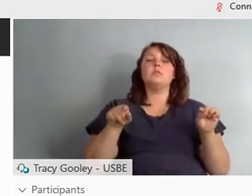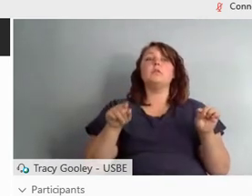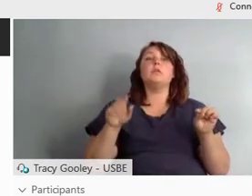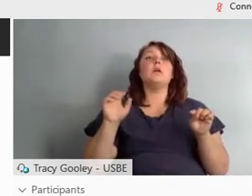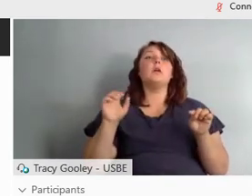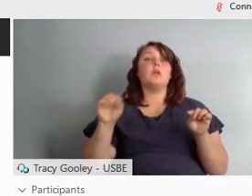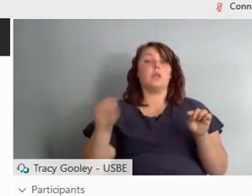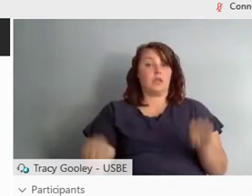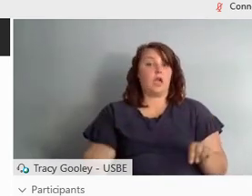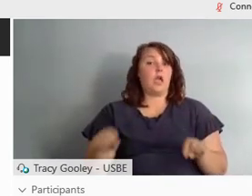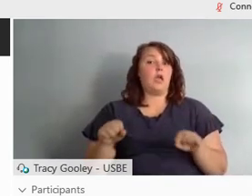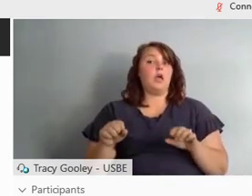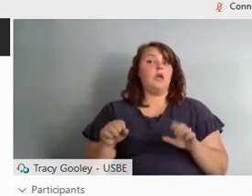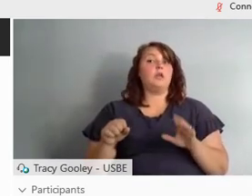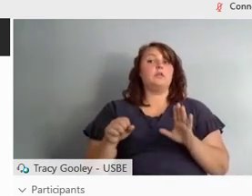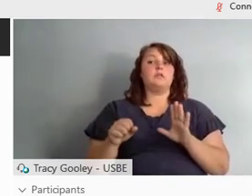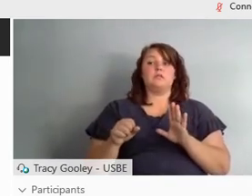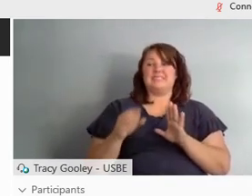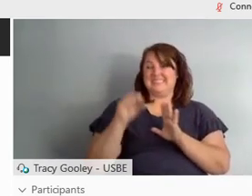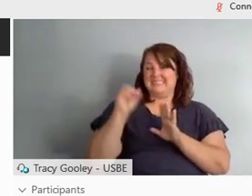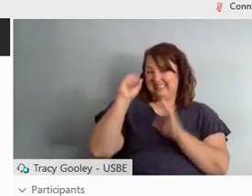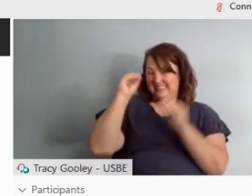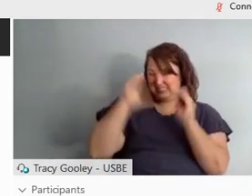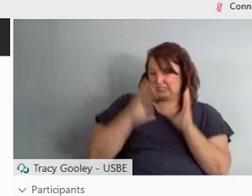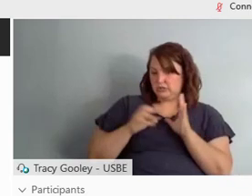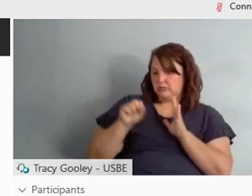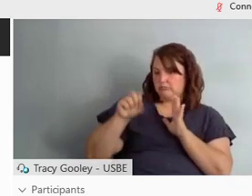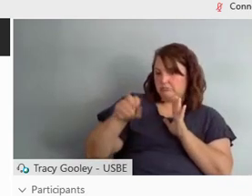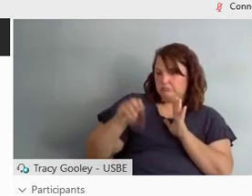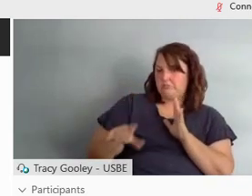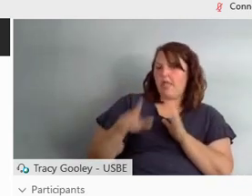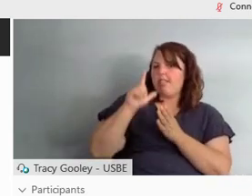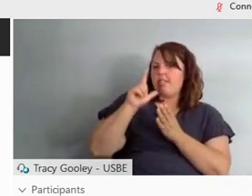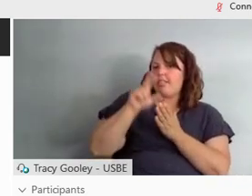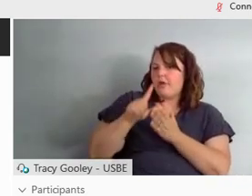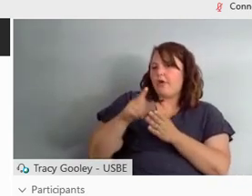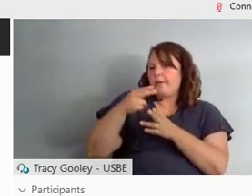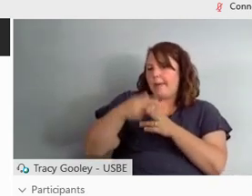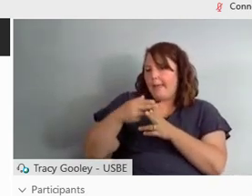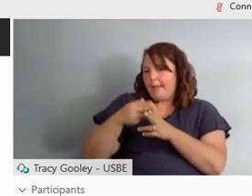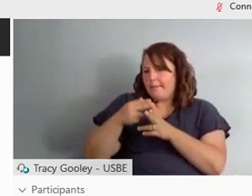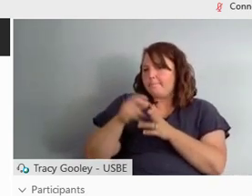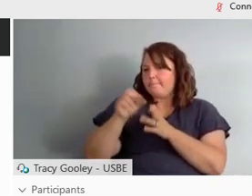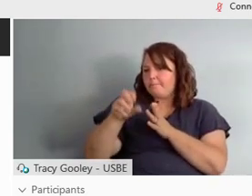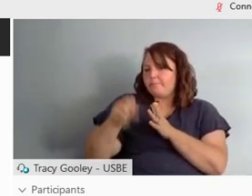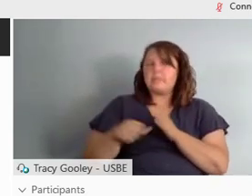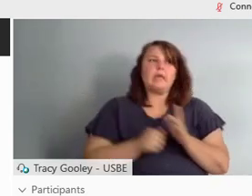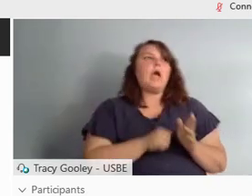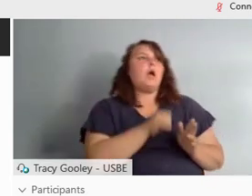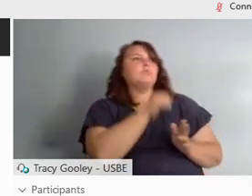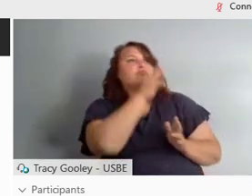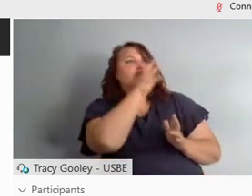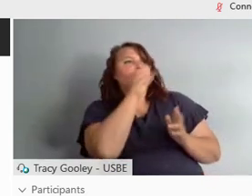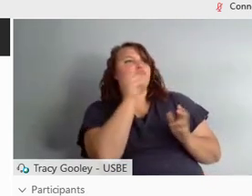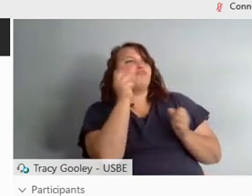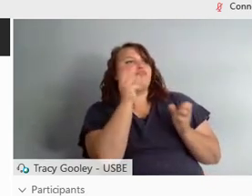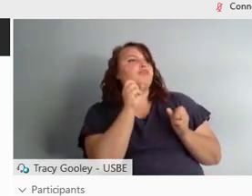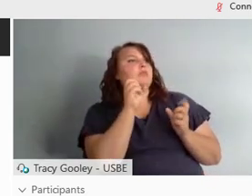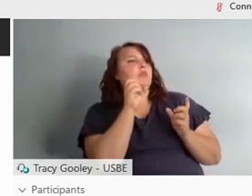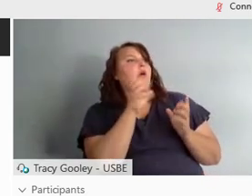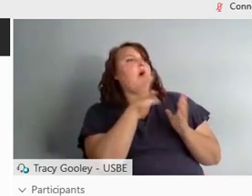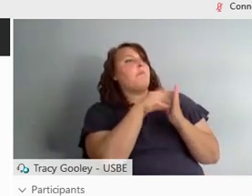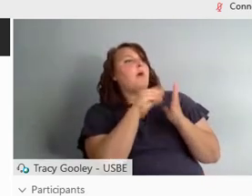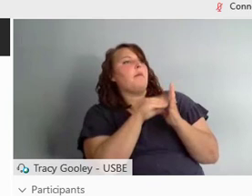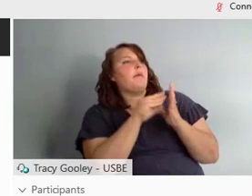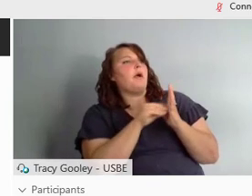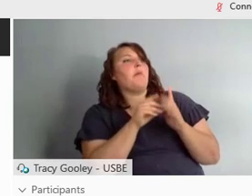pair name with teacher if I look at my approaching target skill sets, but my student still can't match at least 3 letter pairs from their name, my student would